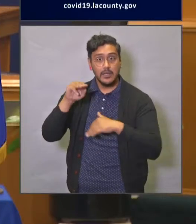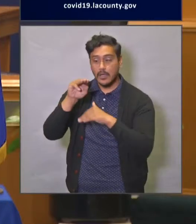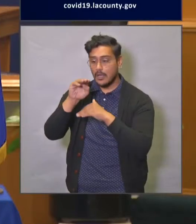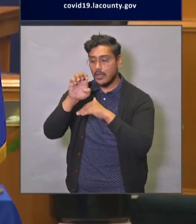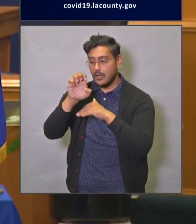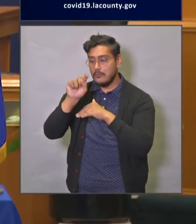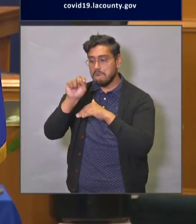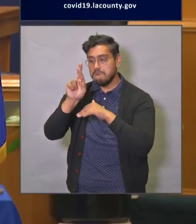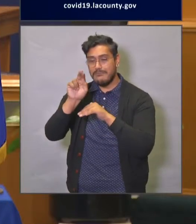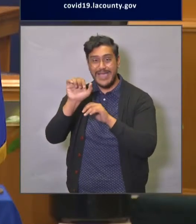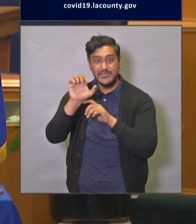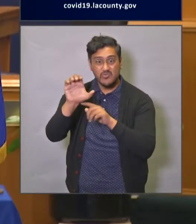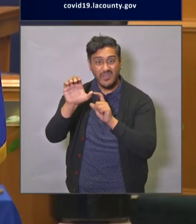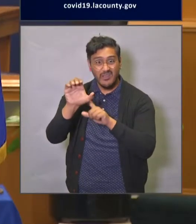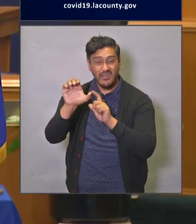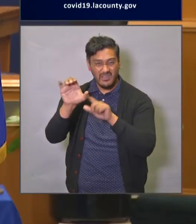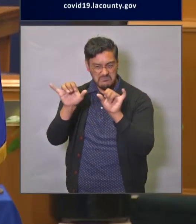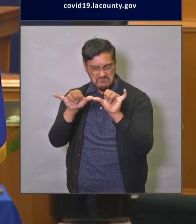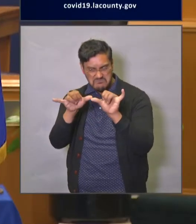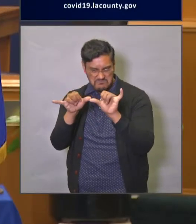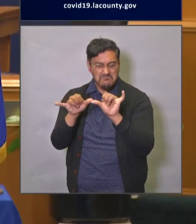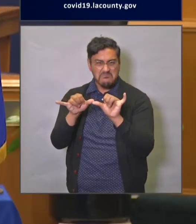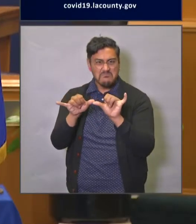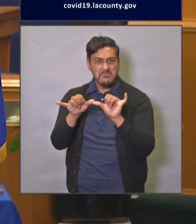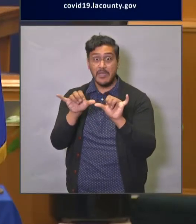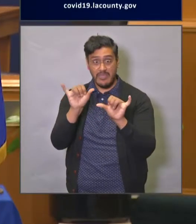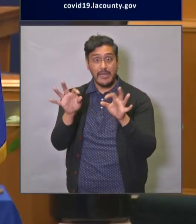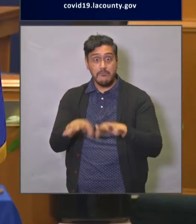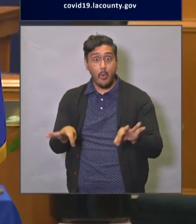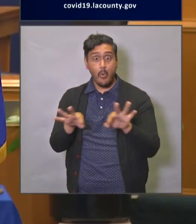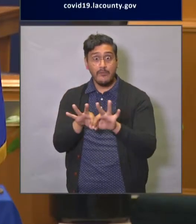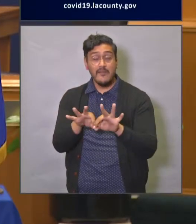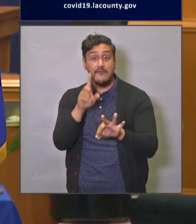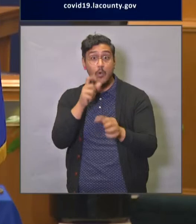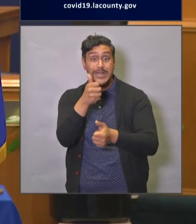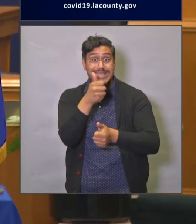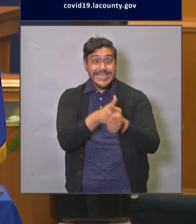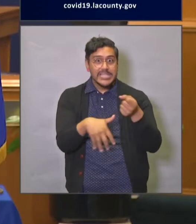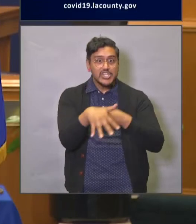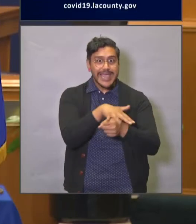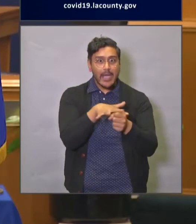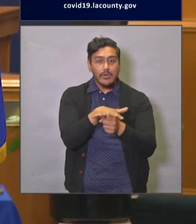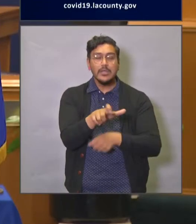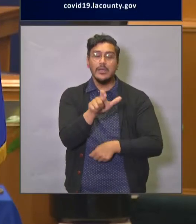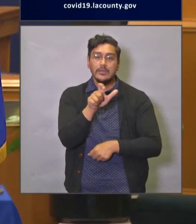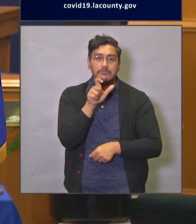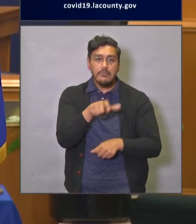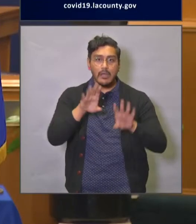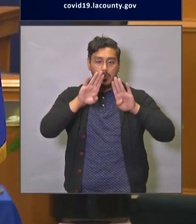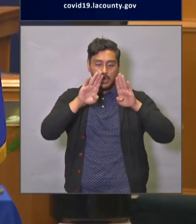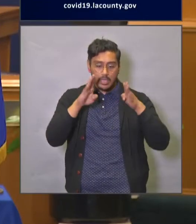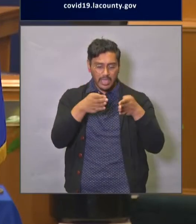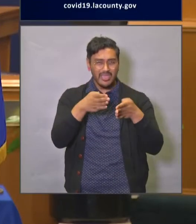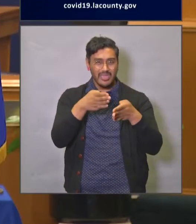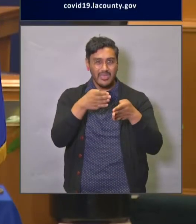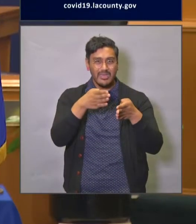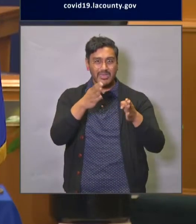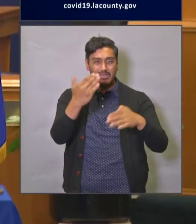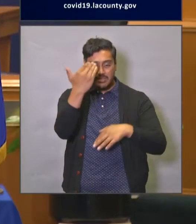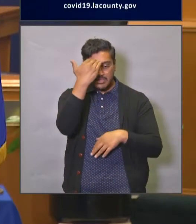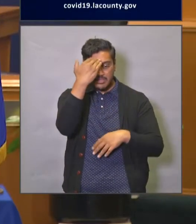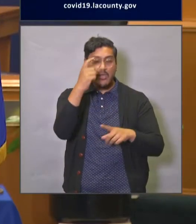to the tier framework represents, which is that every single county really needs to paying particular attention to issues